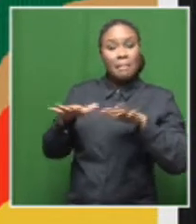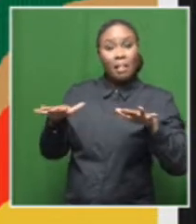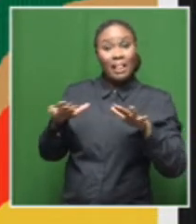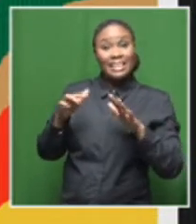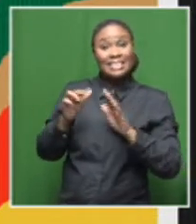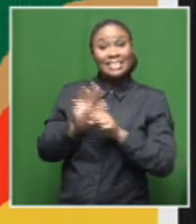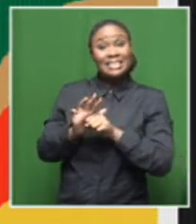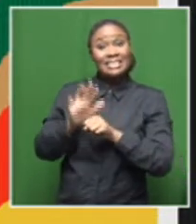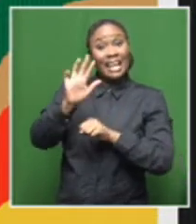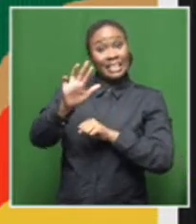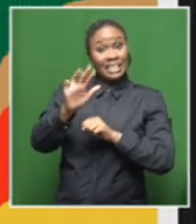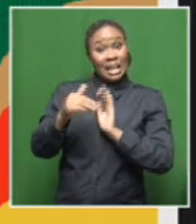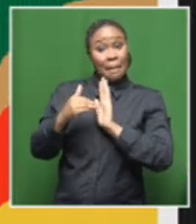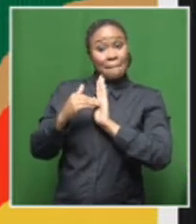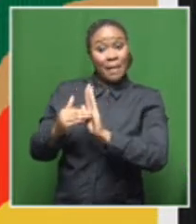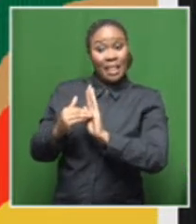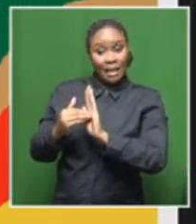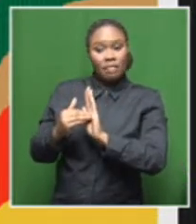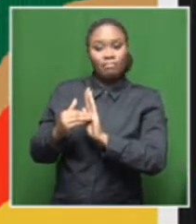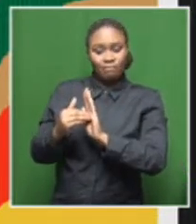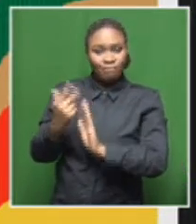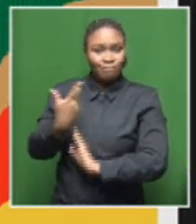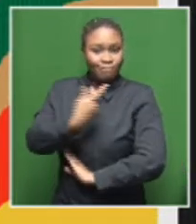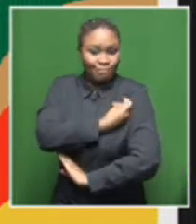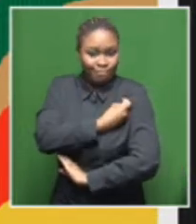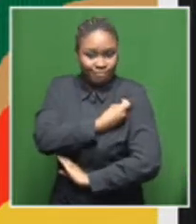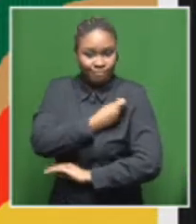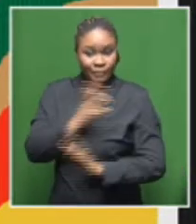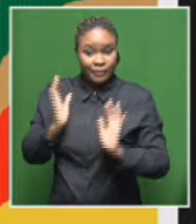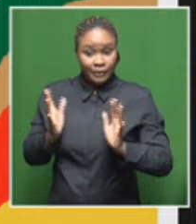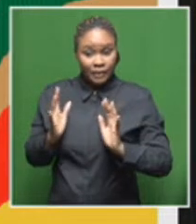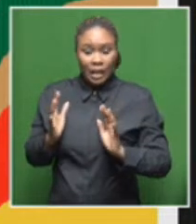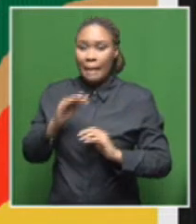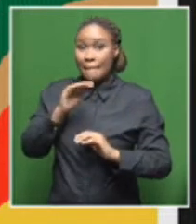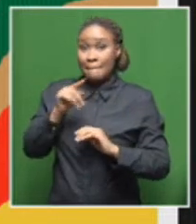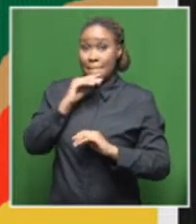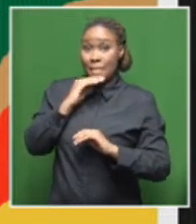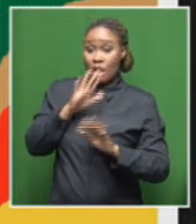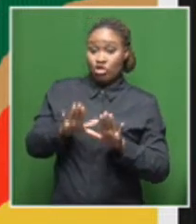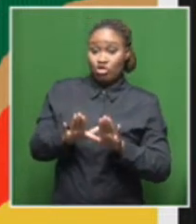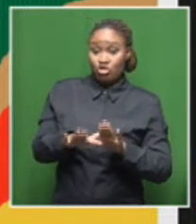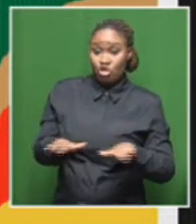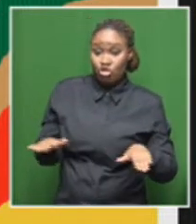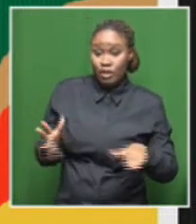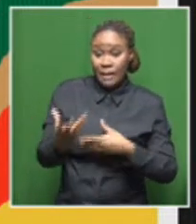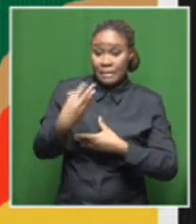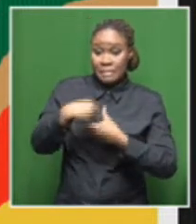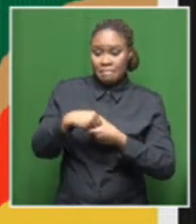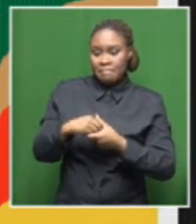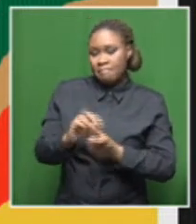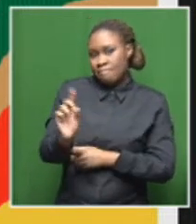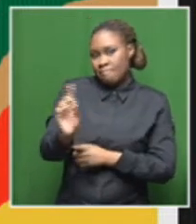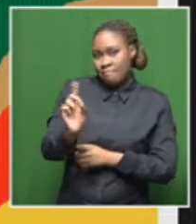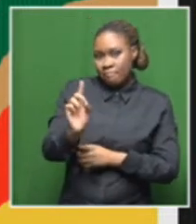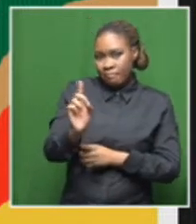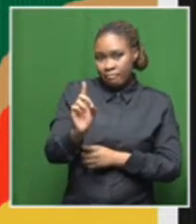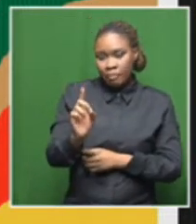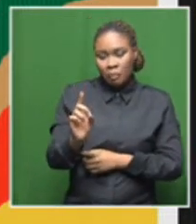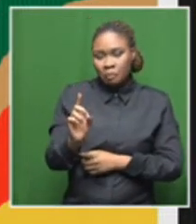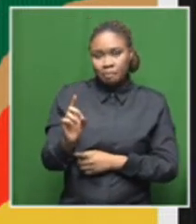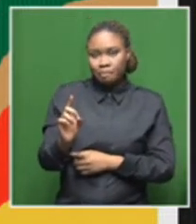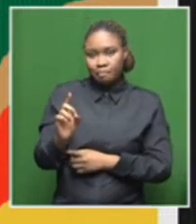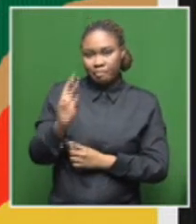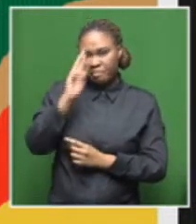So that's this is, excludes the children, the 1 million below the age of